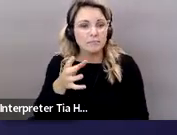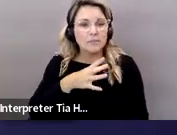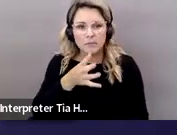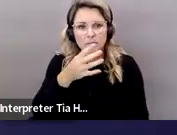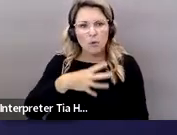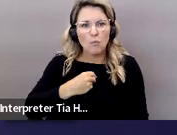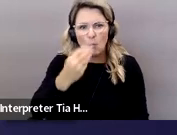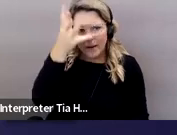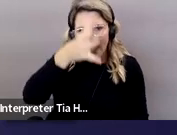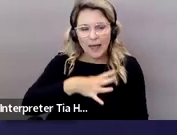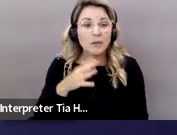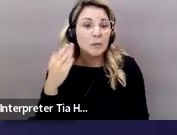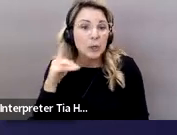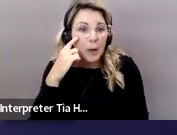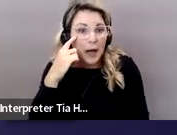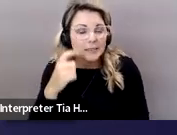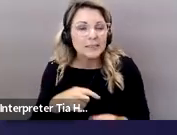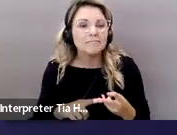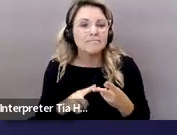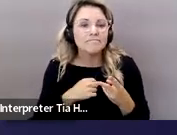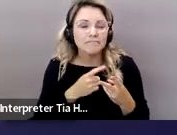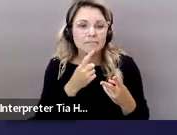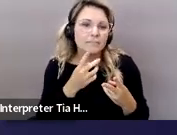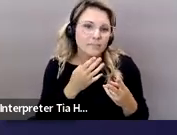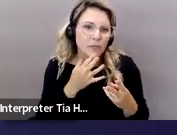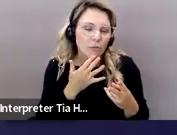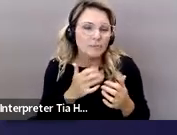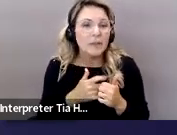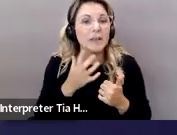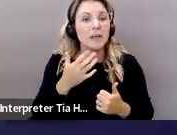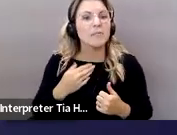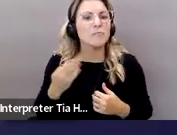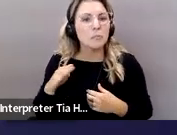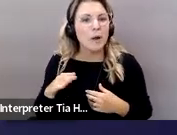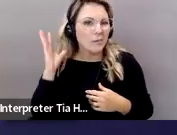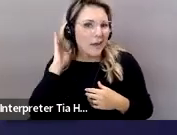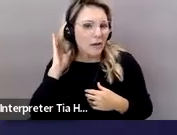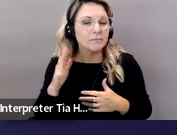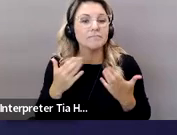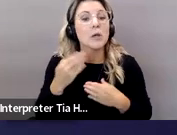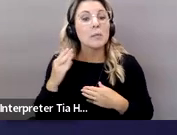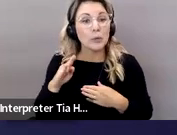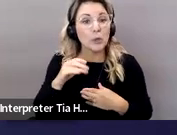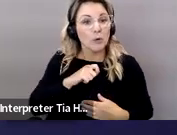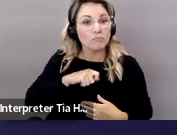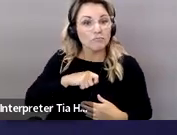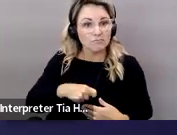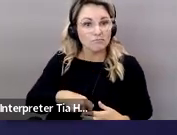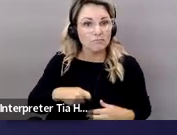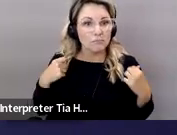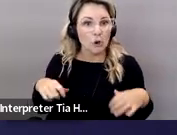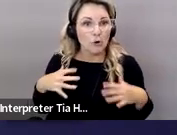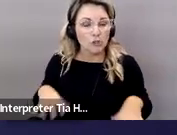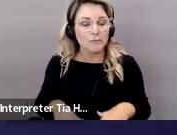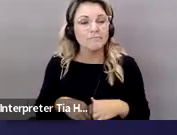I have blue eyes and brown hair. I'm wearing a blue button-up shirt and also in front of a nondescript background